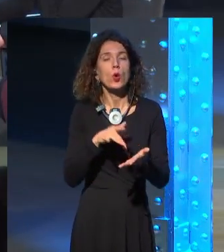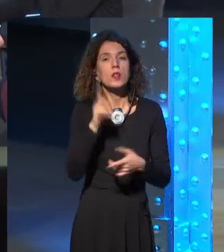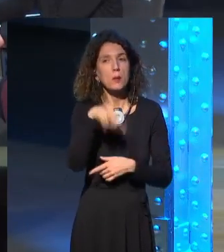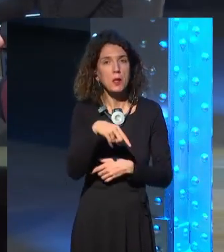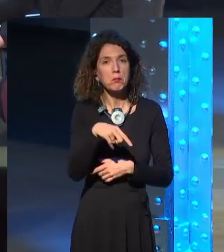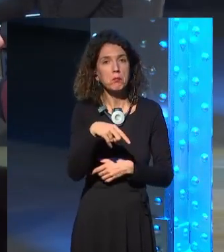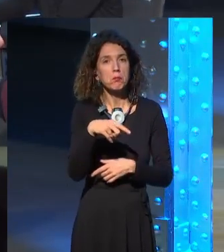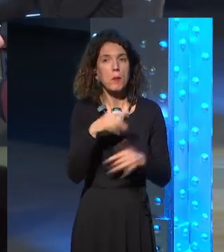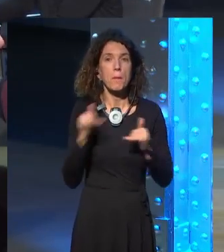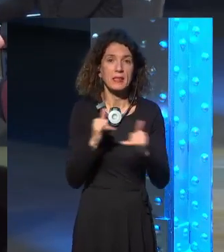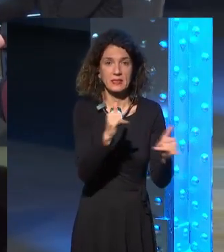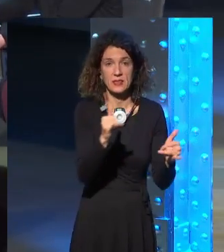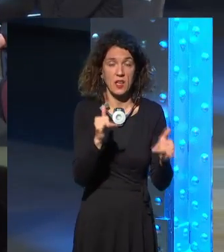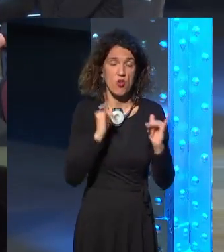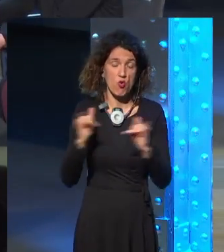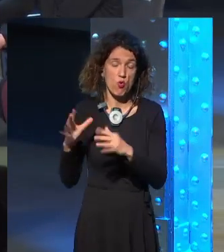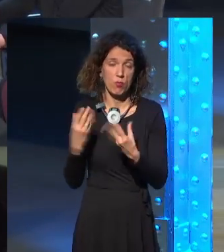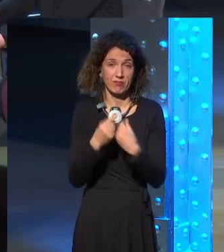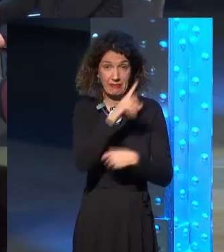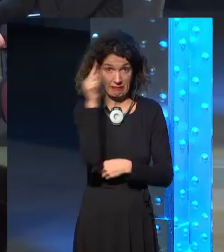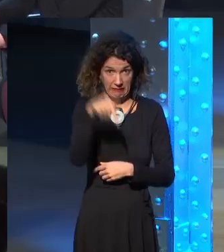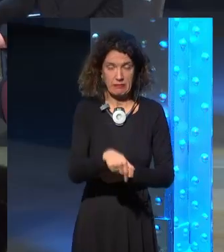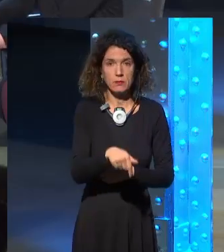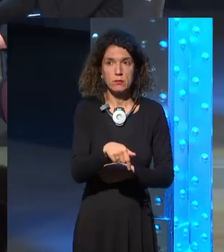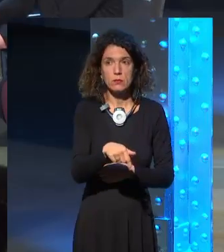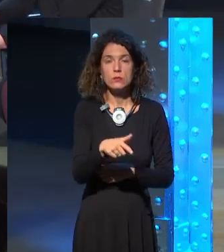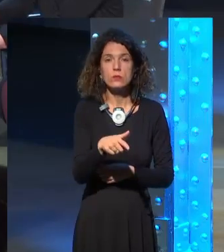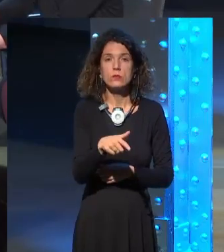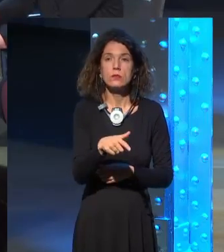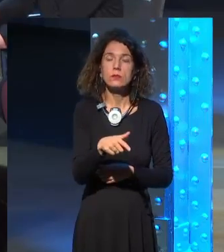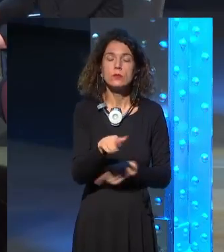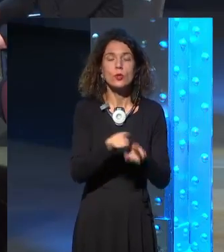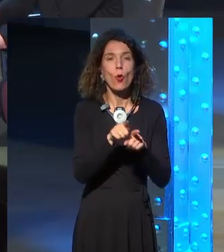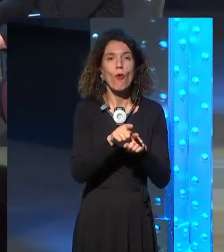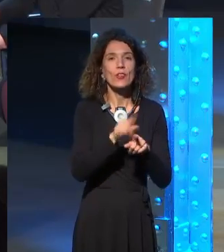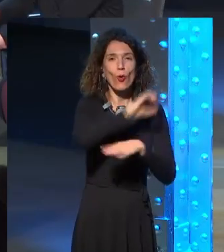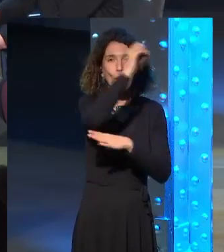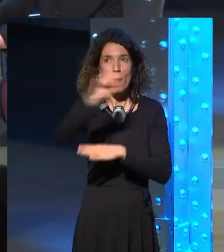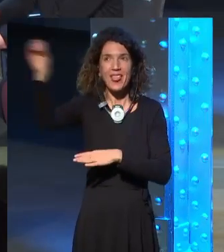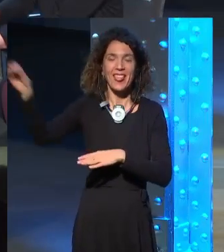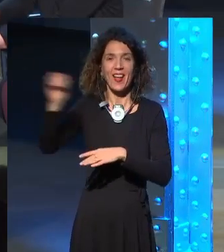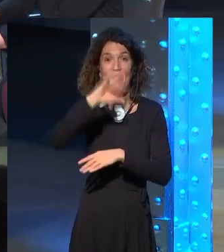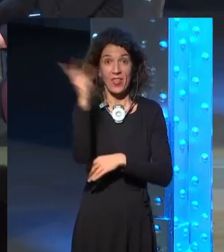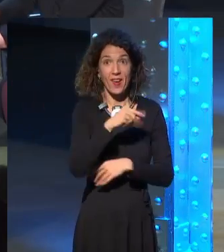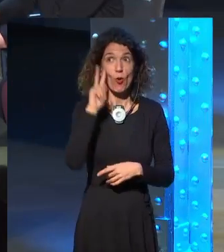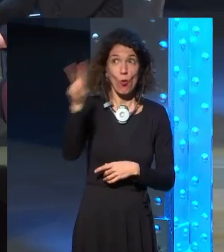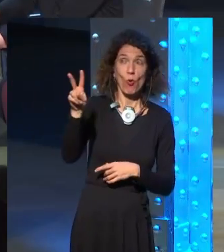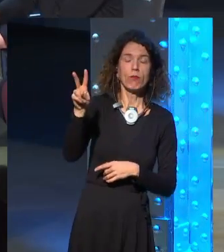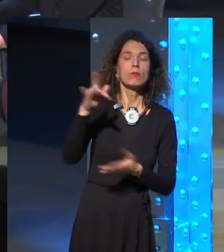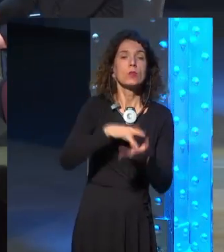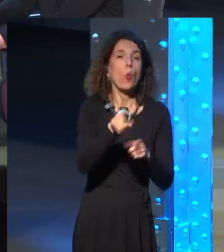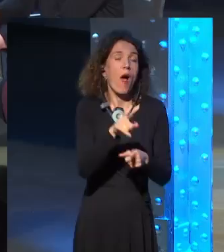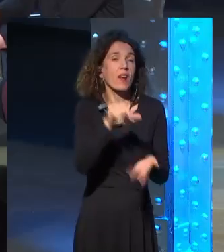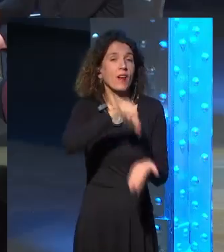we see kites in the sky over Delhi, that becomes pieces in a big puzzle that we're trying to